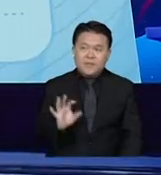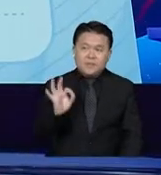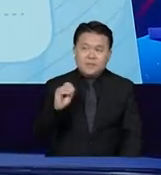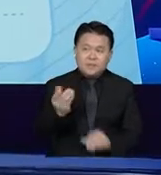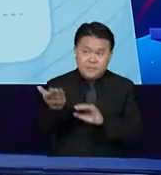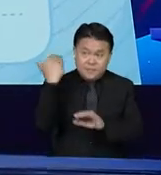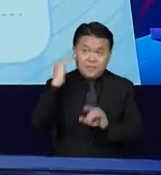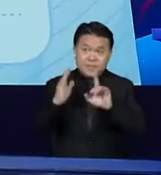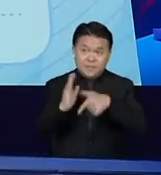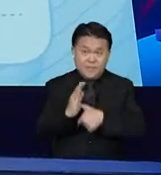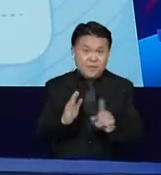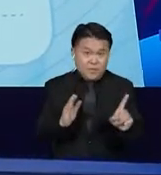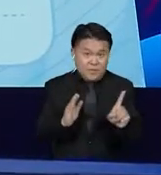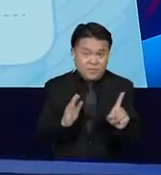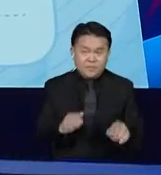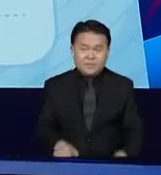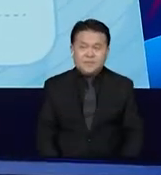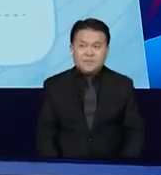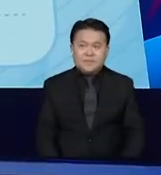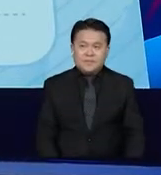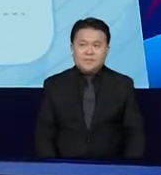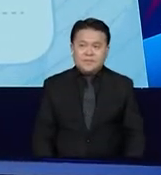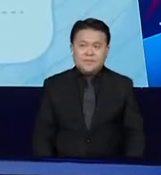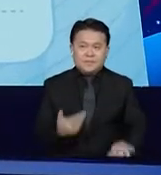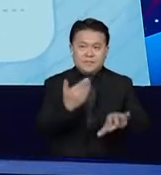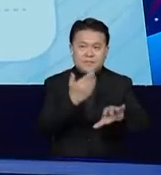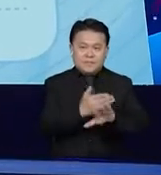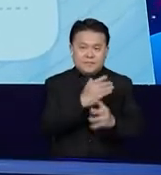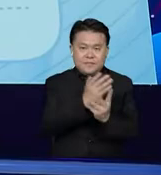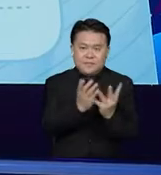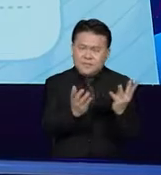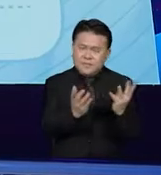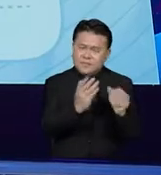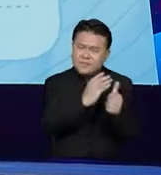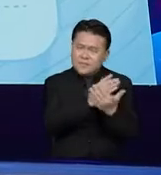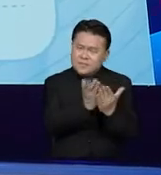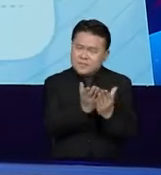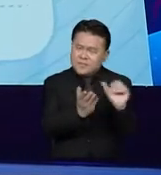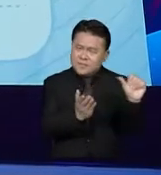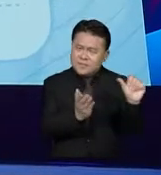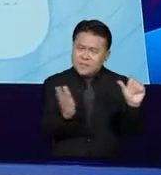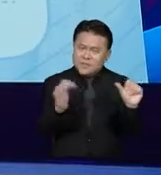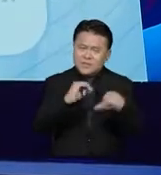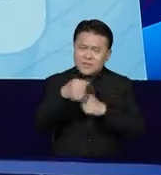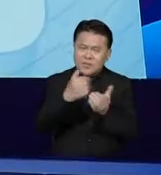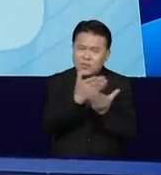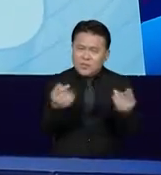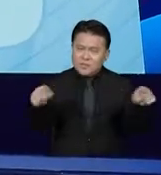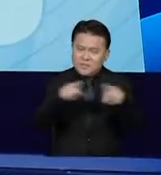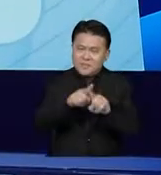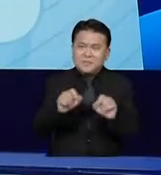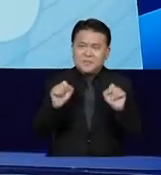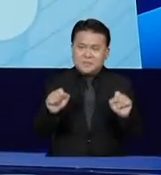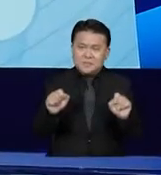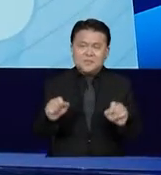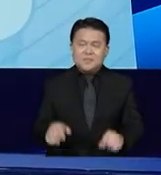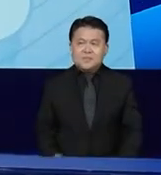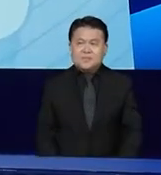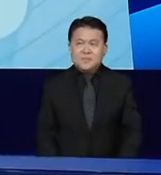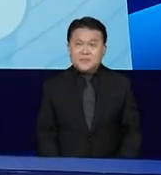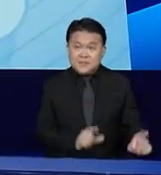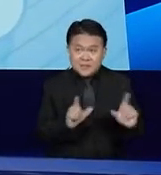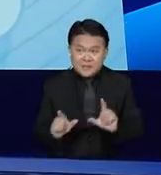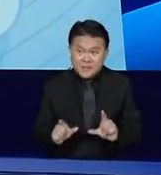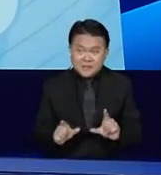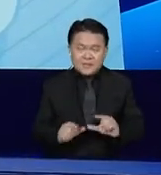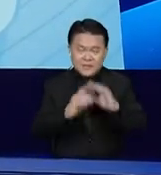least 4 to 5 other species of humans. All of these species had traits we typically think of as defining